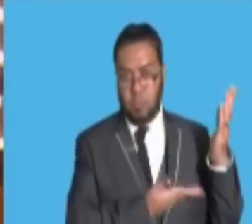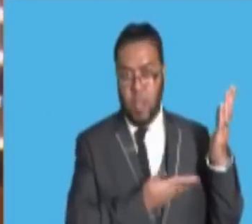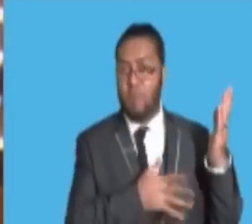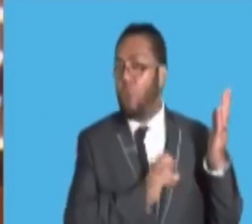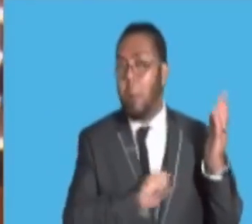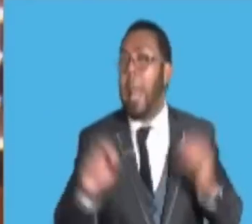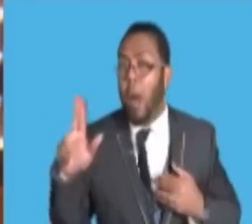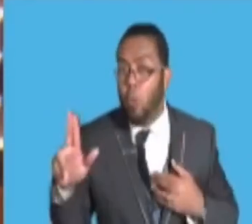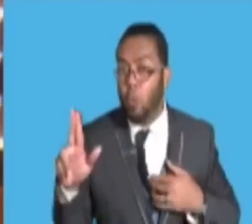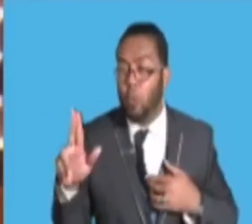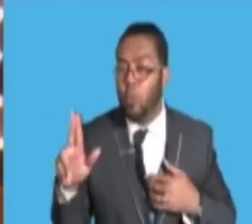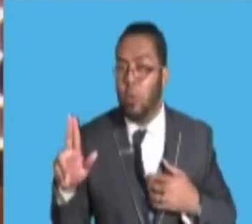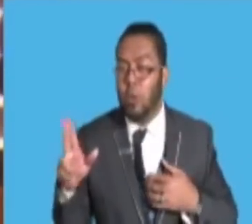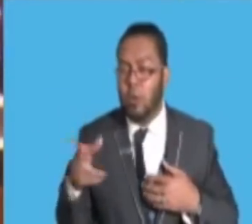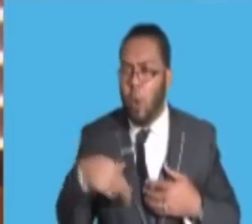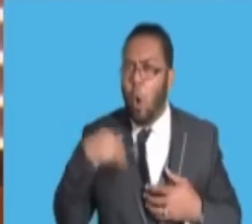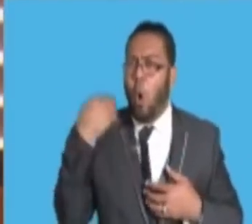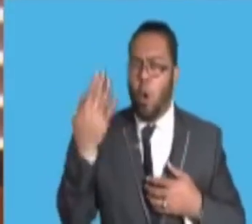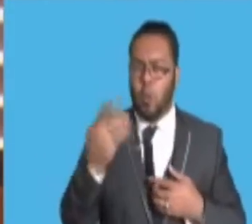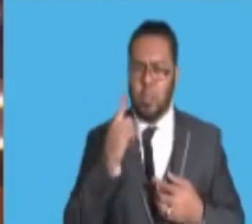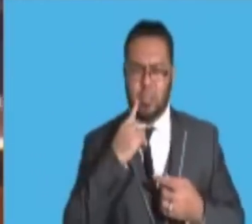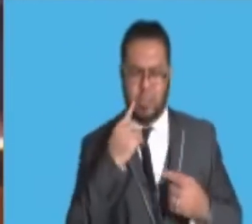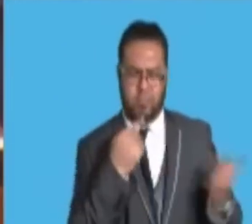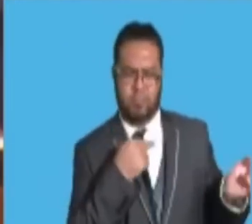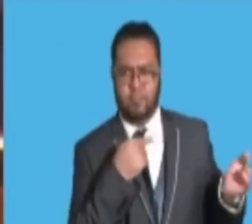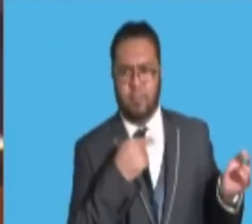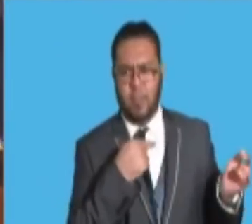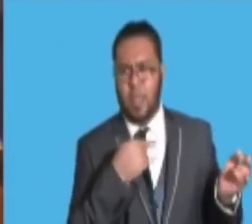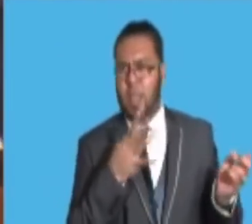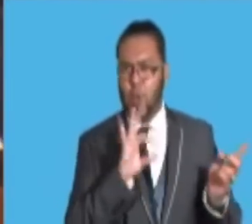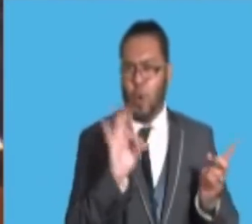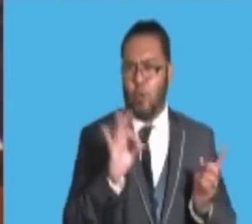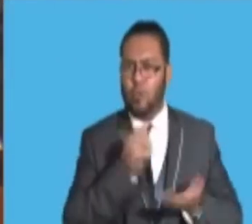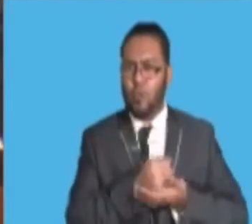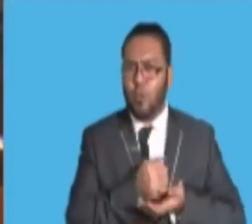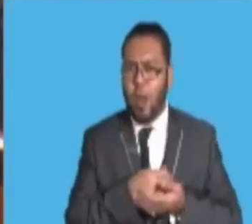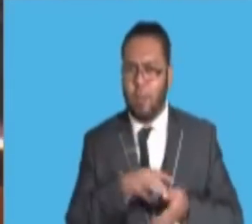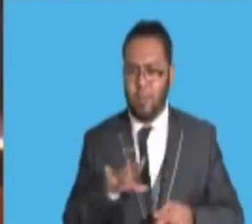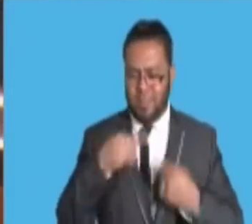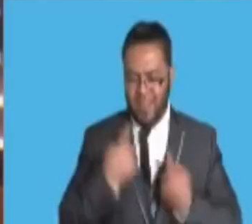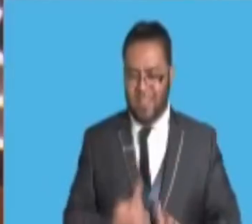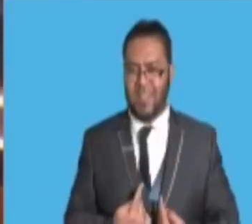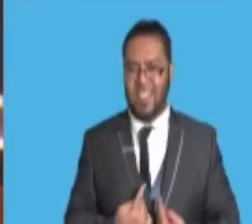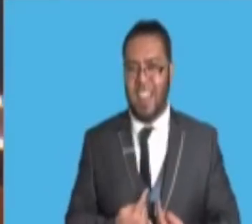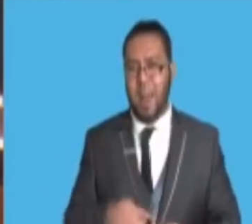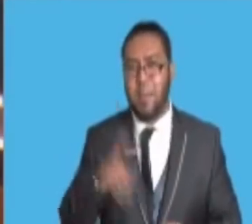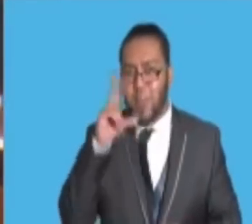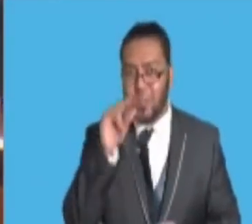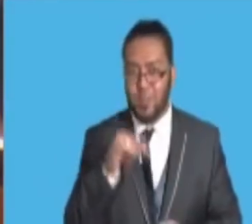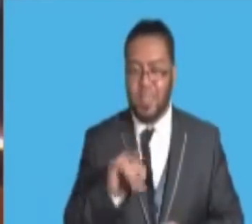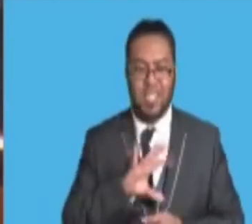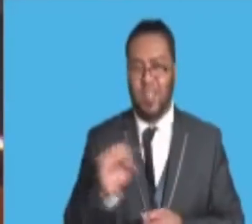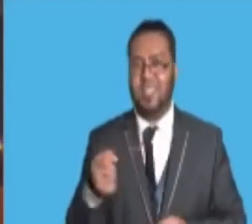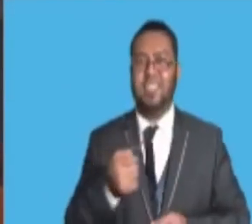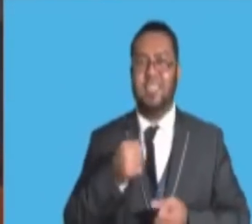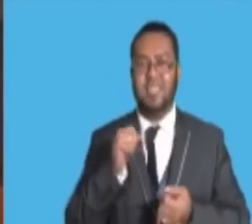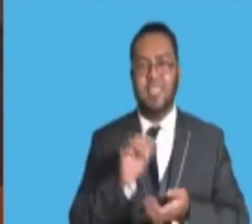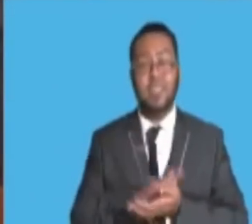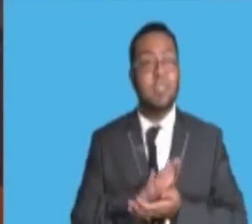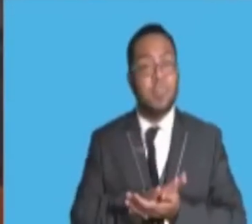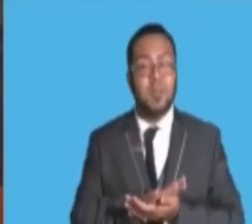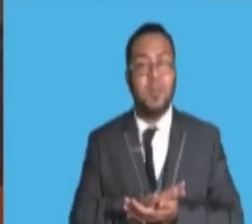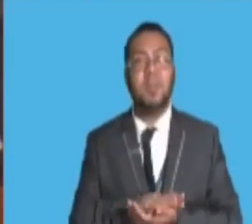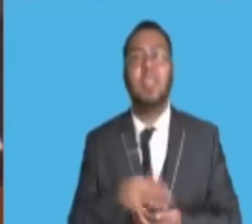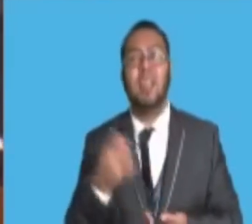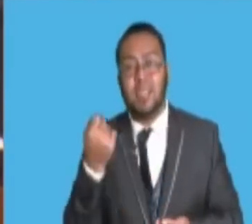Lau, I always sensed that at times he was uncertain of himself and possibly insecure. I recognized